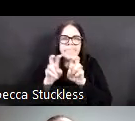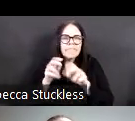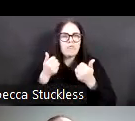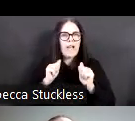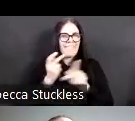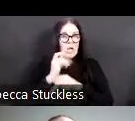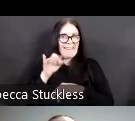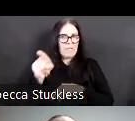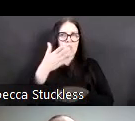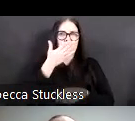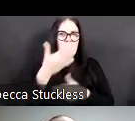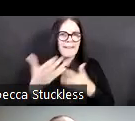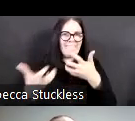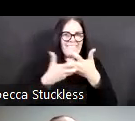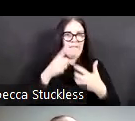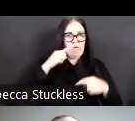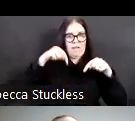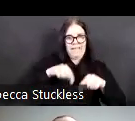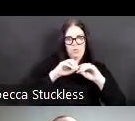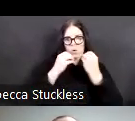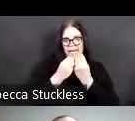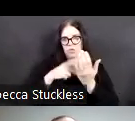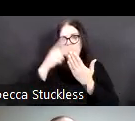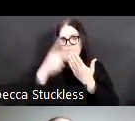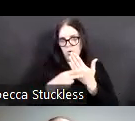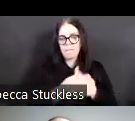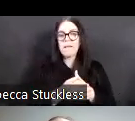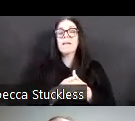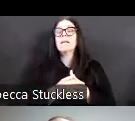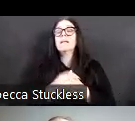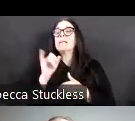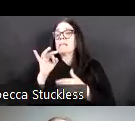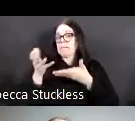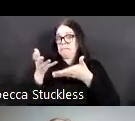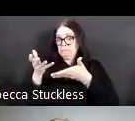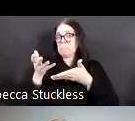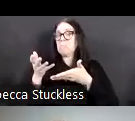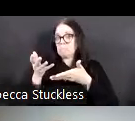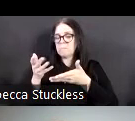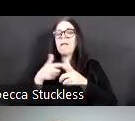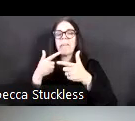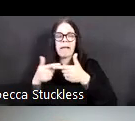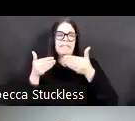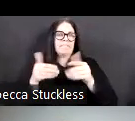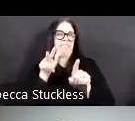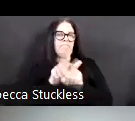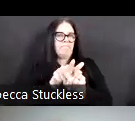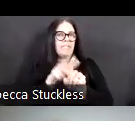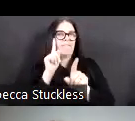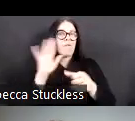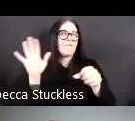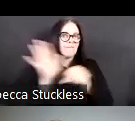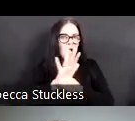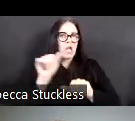the organization and our program. And then we would schedule the full assessment. So for the